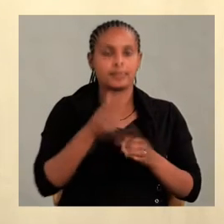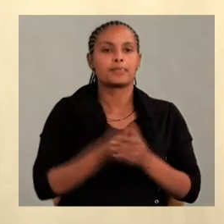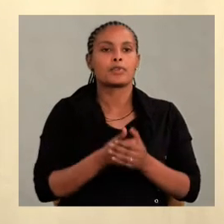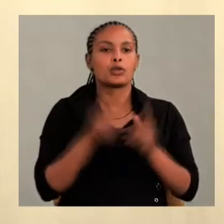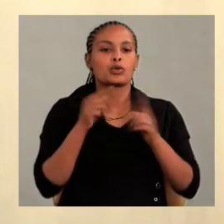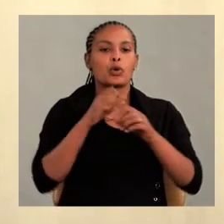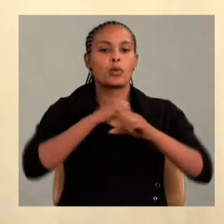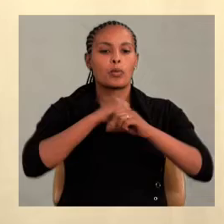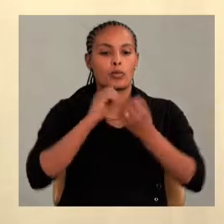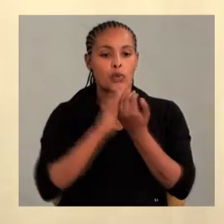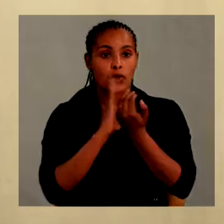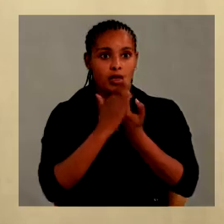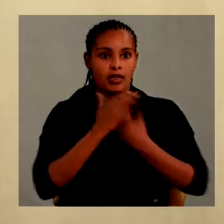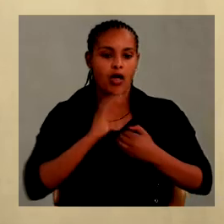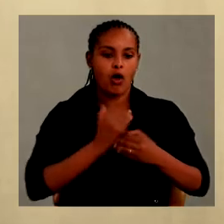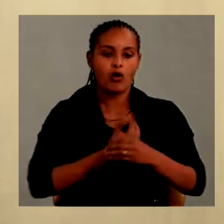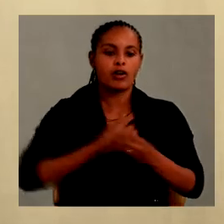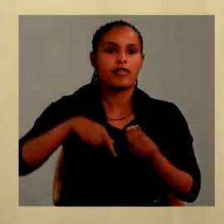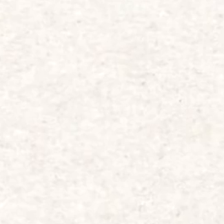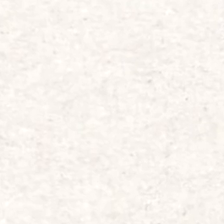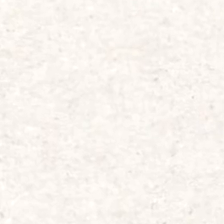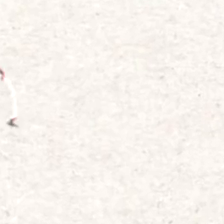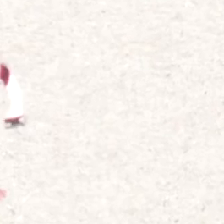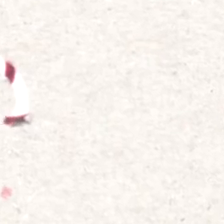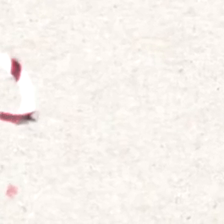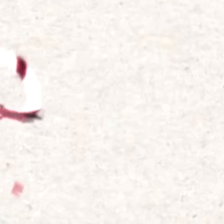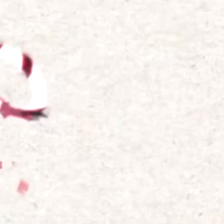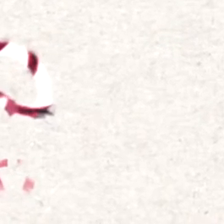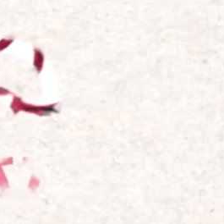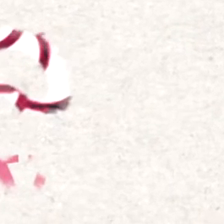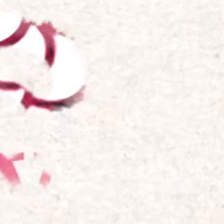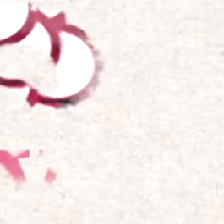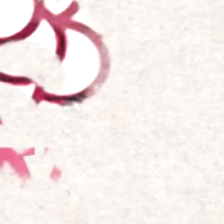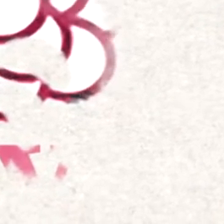to protect our environment.